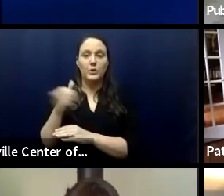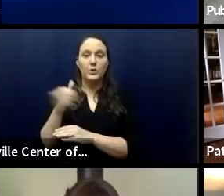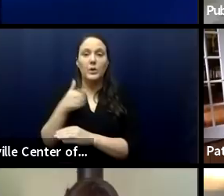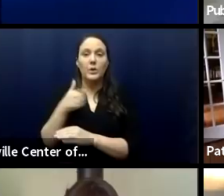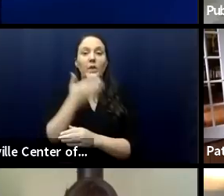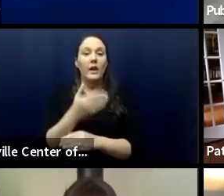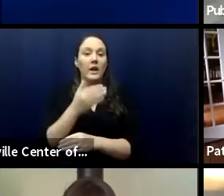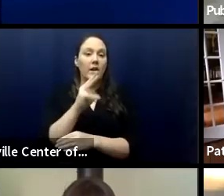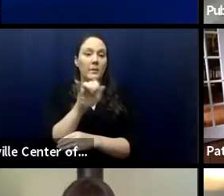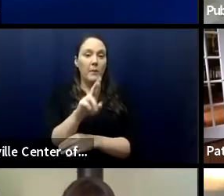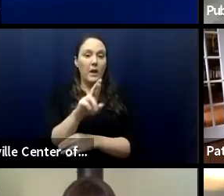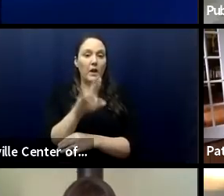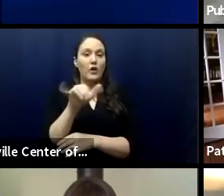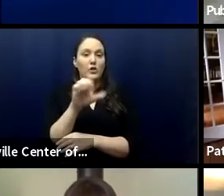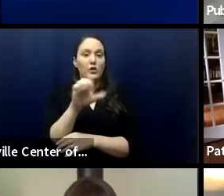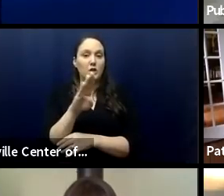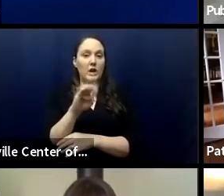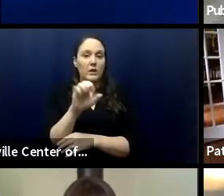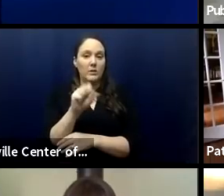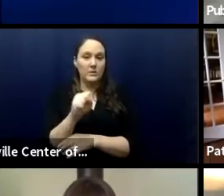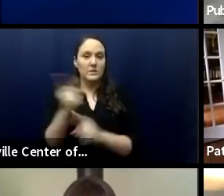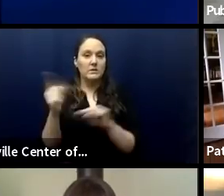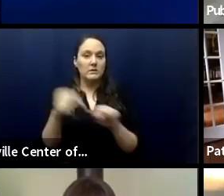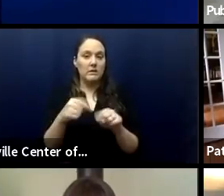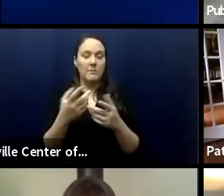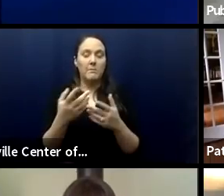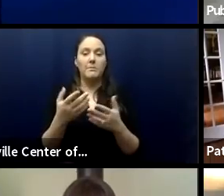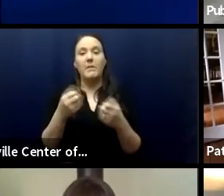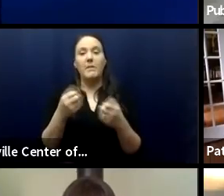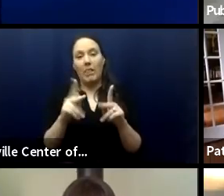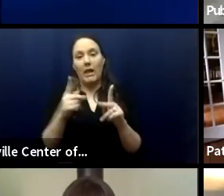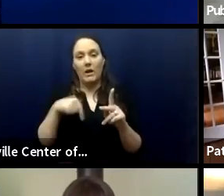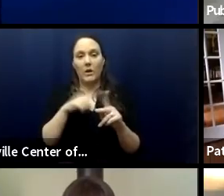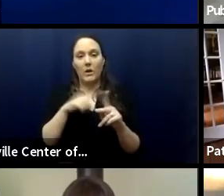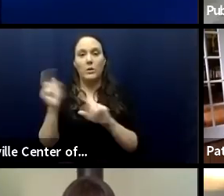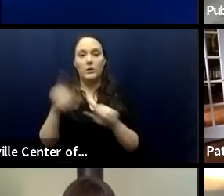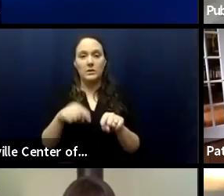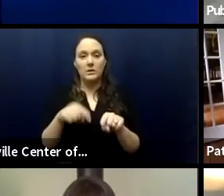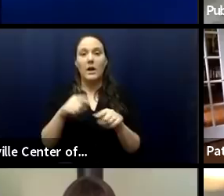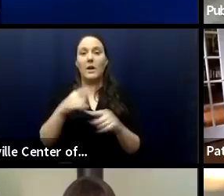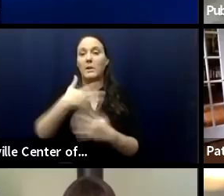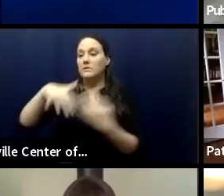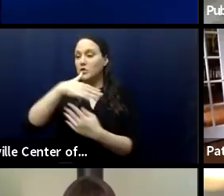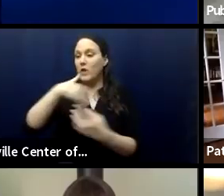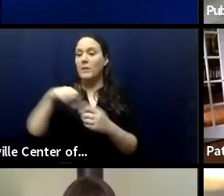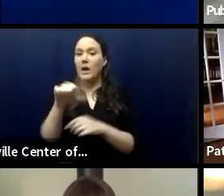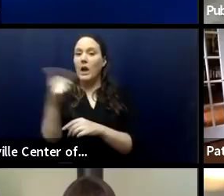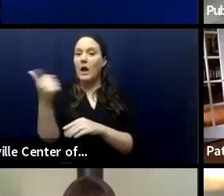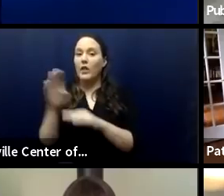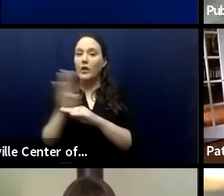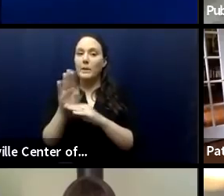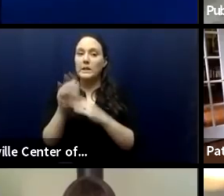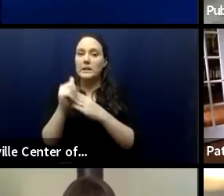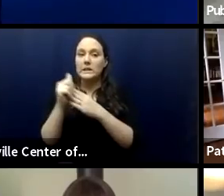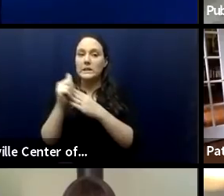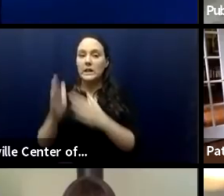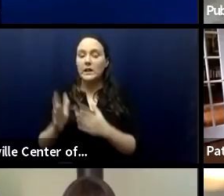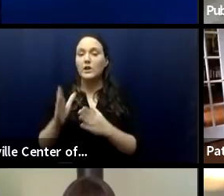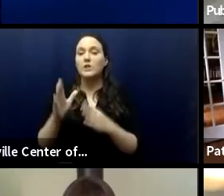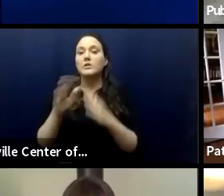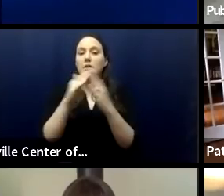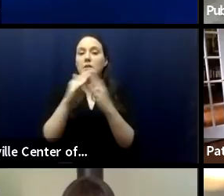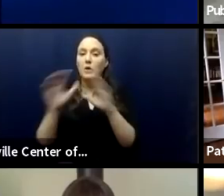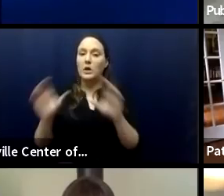allowing us to come and do this forum, and being surrounded by this group of business leaders and community activists is